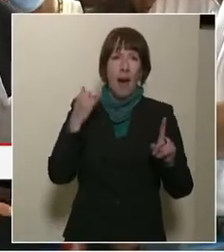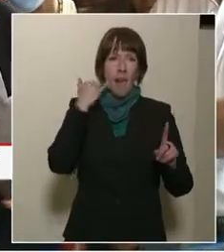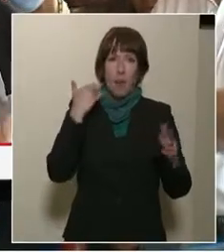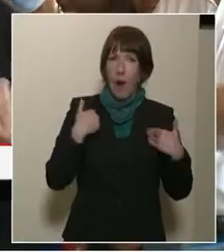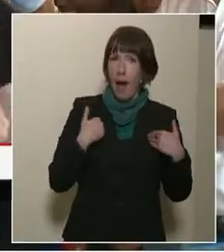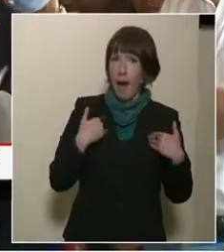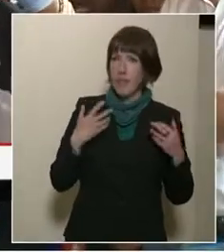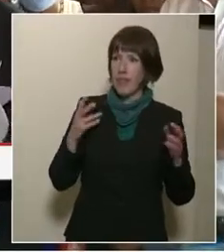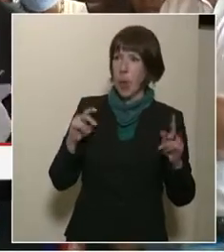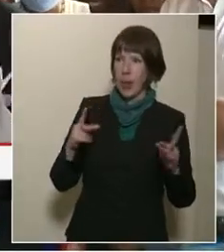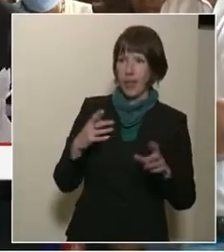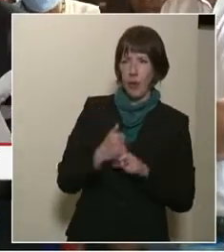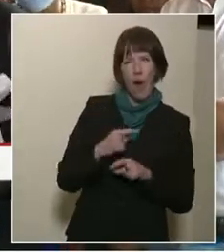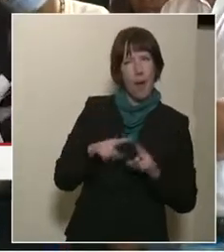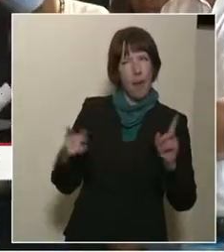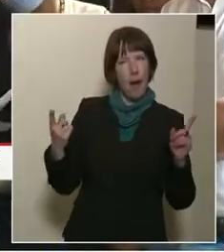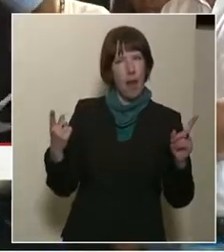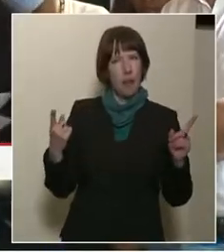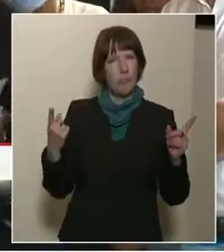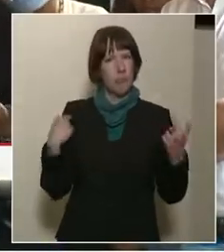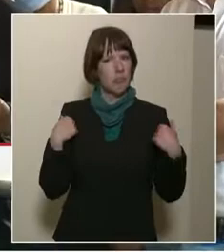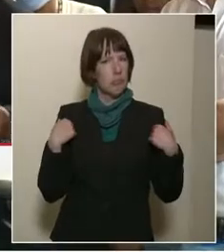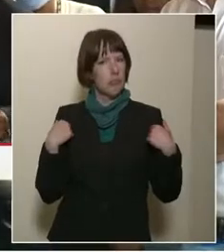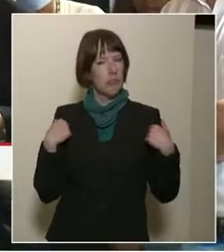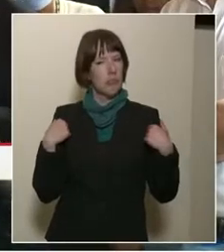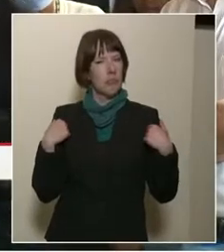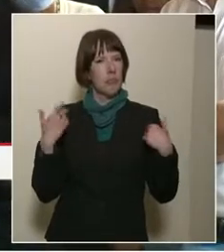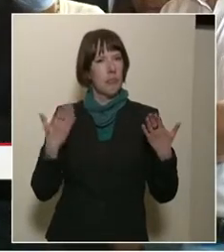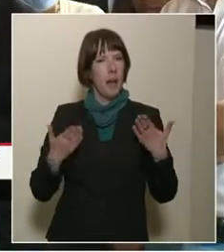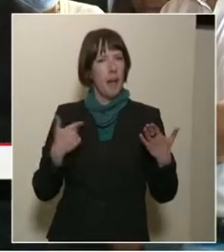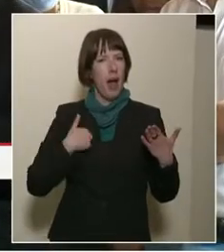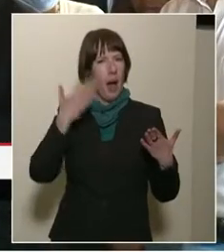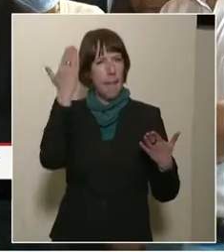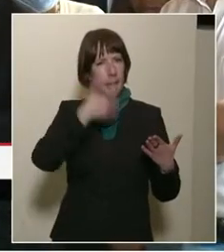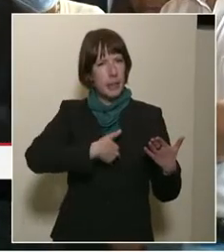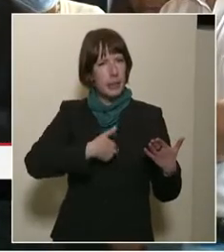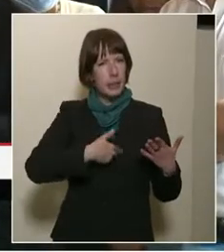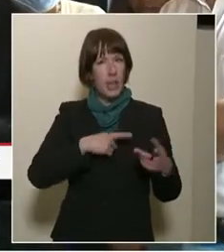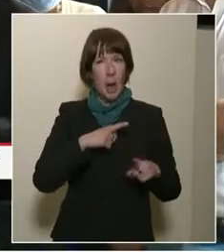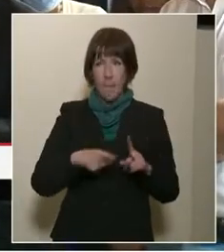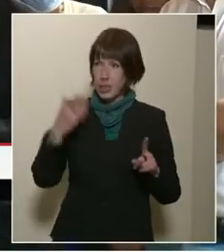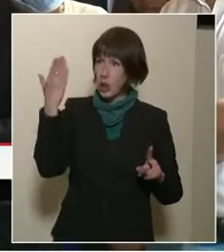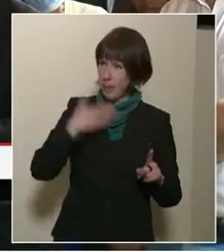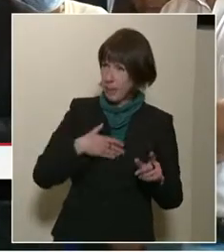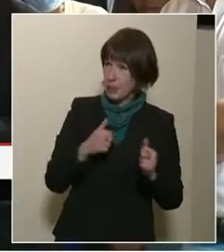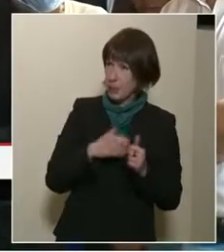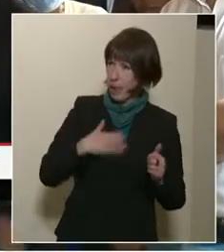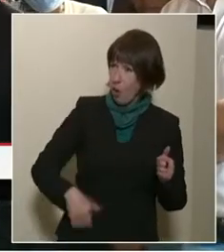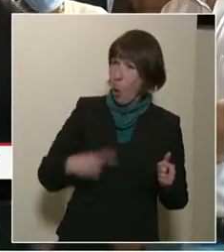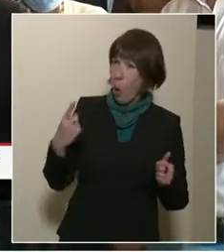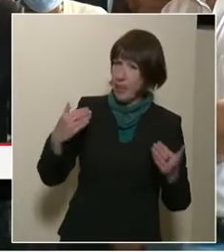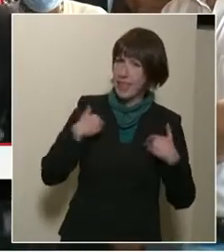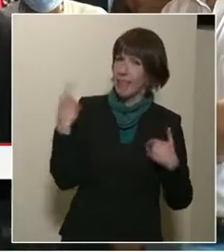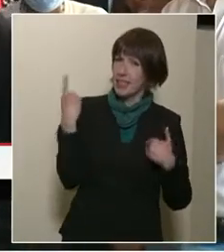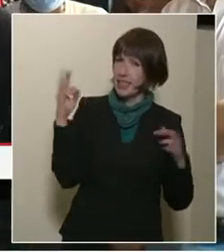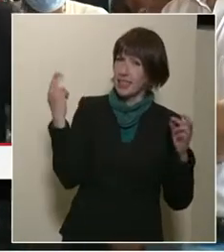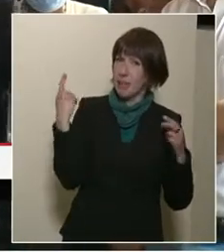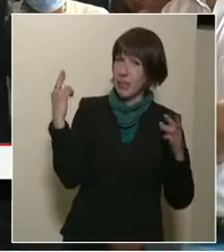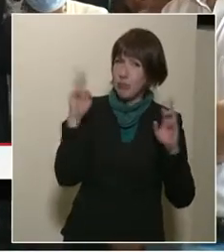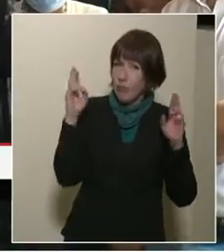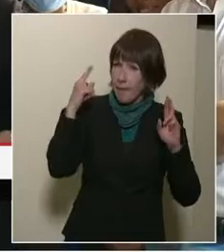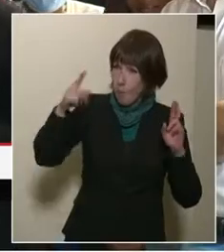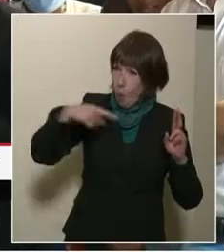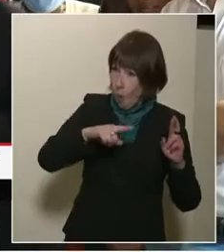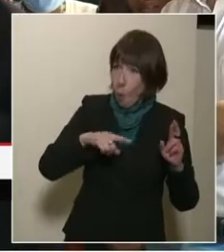like, well, all right, they got money, but then I missed the boat. But did you miss the boat with this mayor? Does she always have something else lined up for you? Yes,